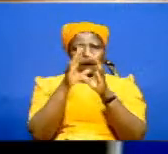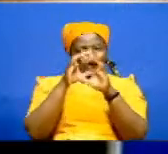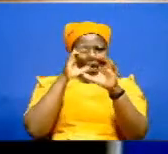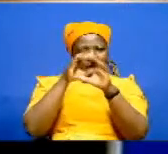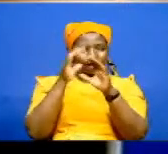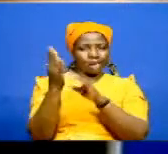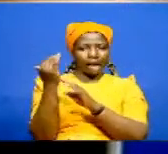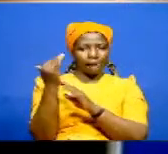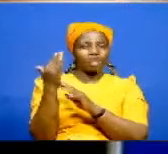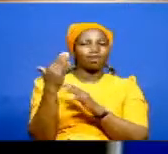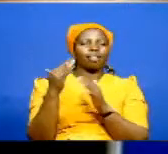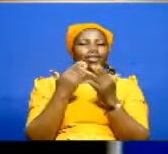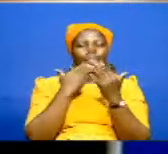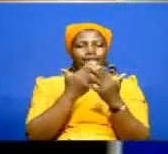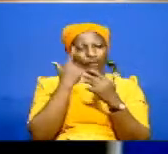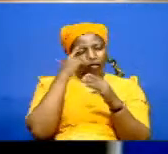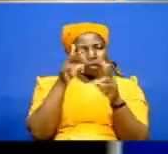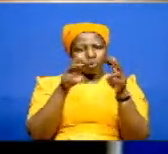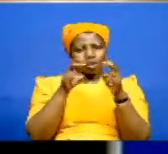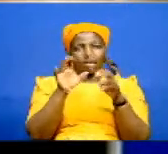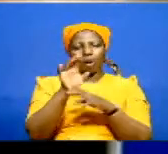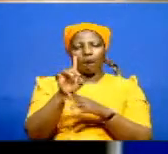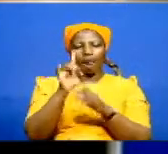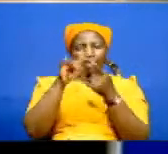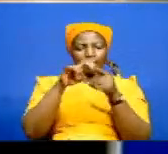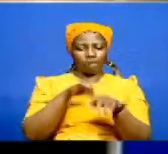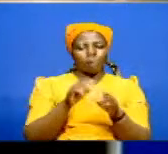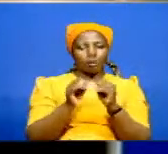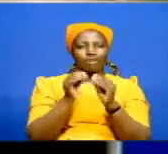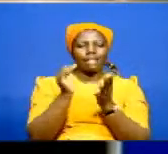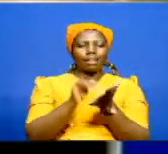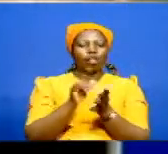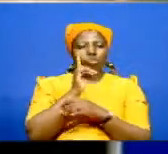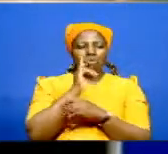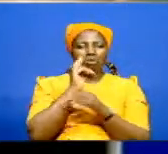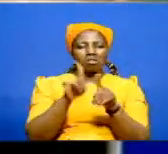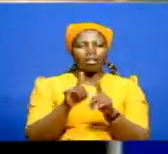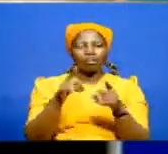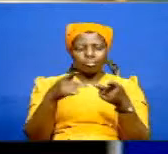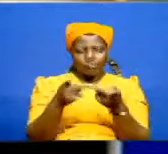Again, many thanks for keeping in Channel 1. Until we see each other tomorrow, same time, same